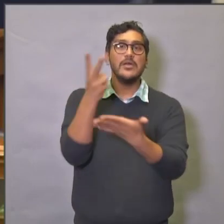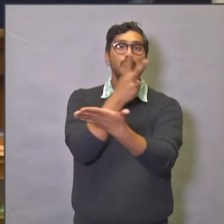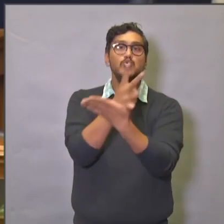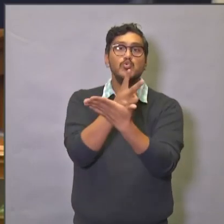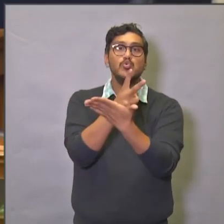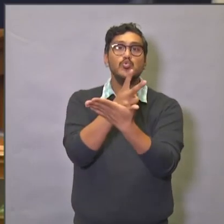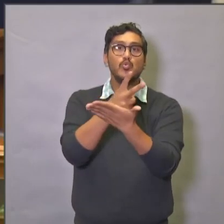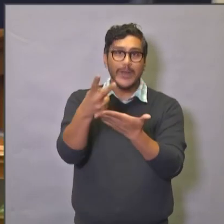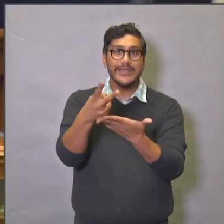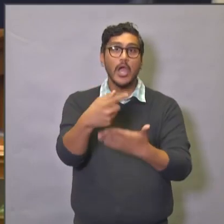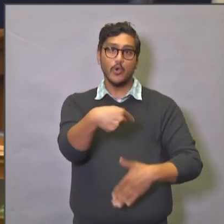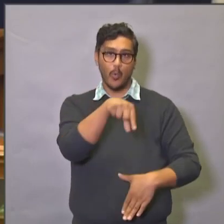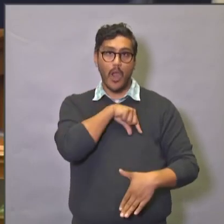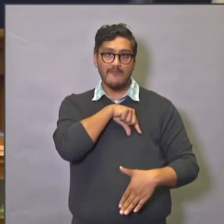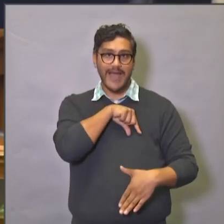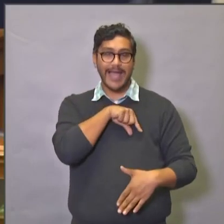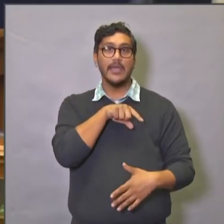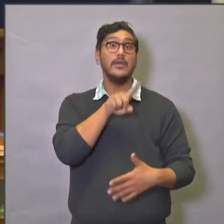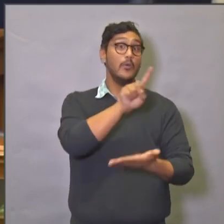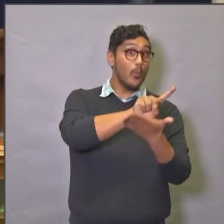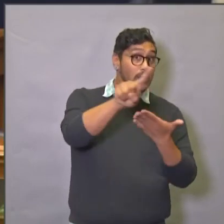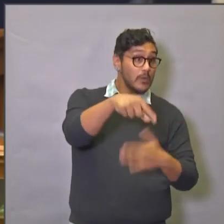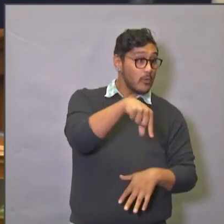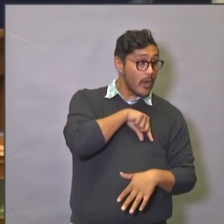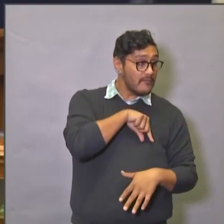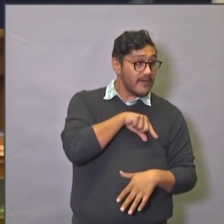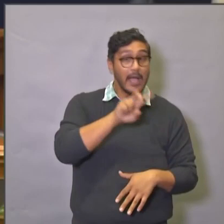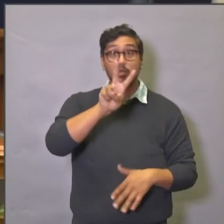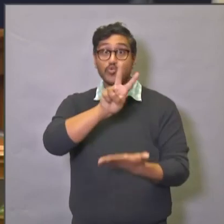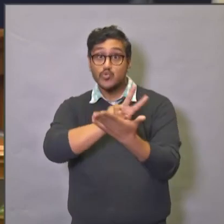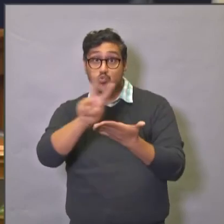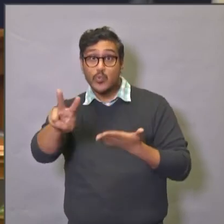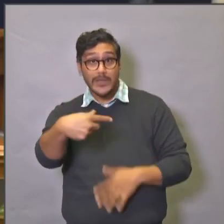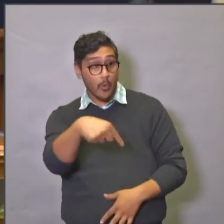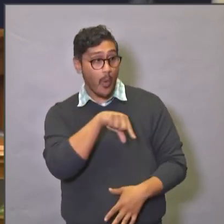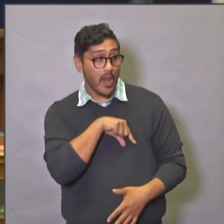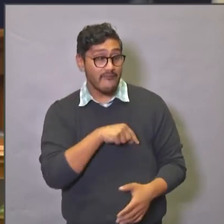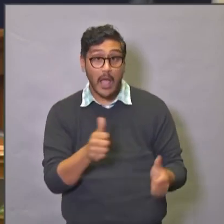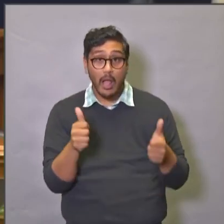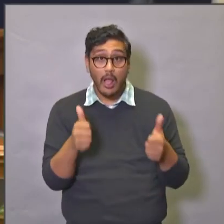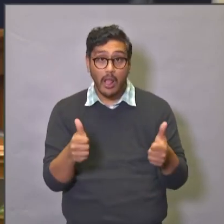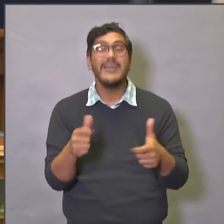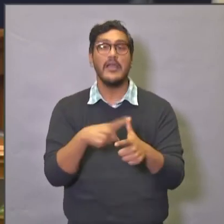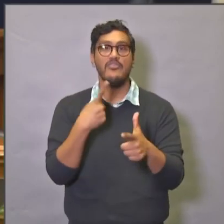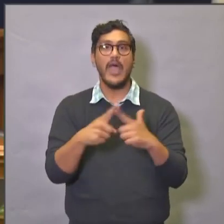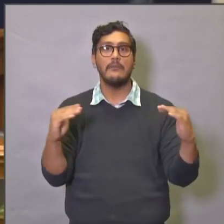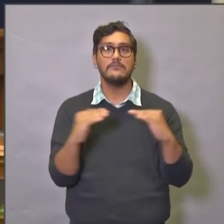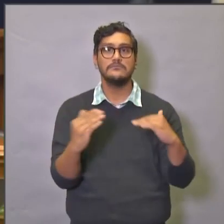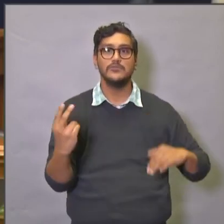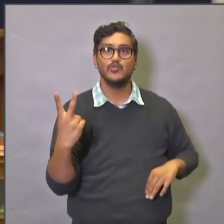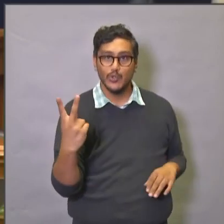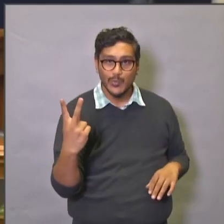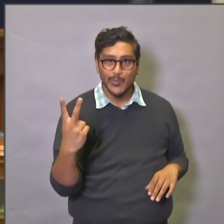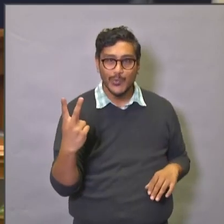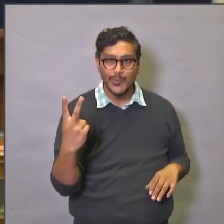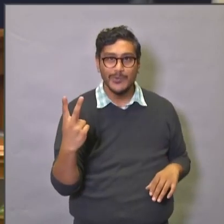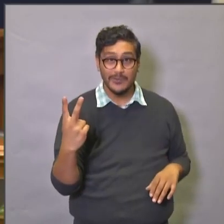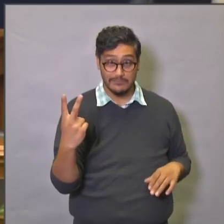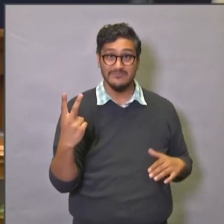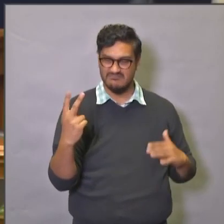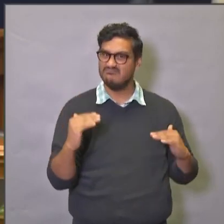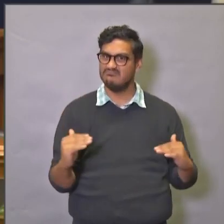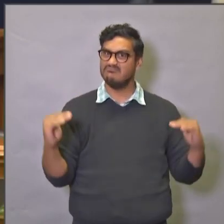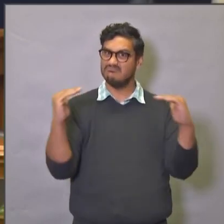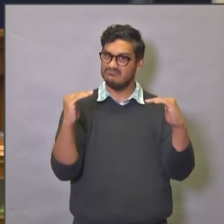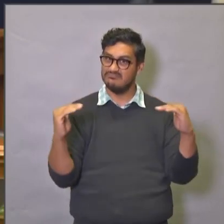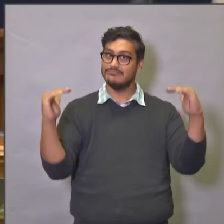of qualifying for Tier 2 before the state moves you into Tier 2. But we'll know tomorrow, and we'll be able to talk to it after